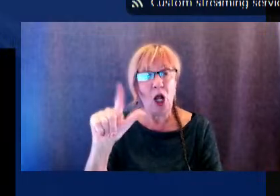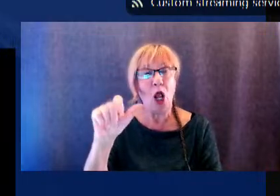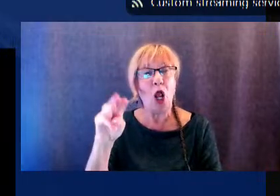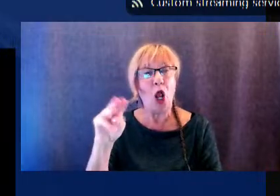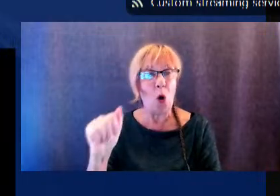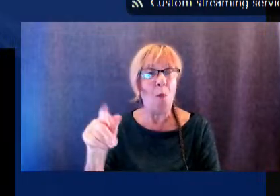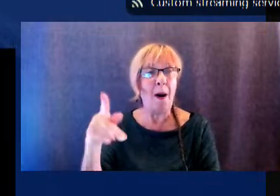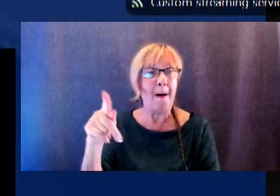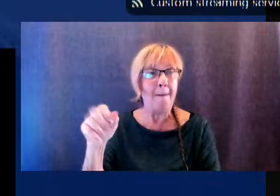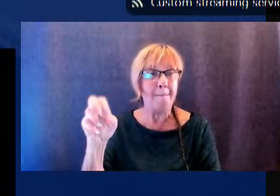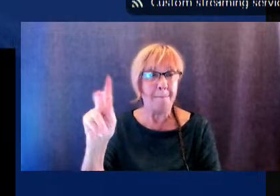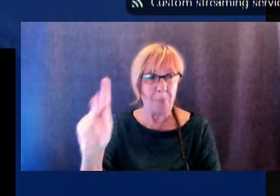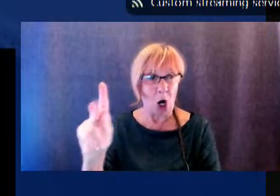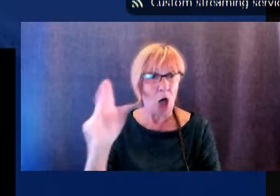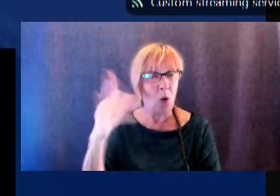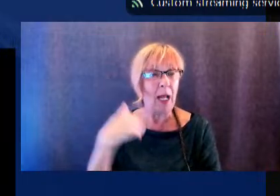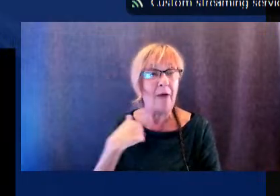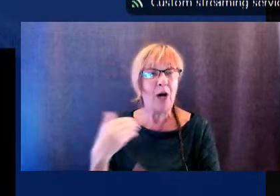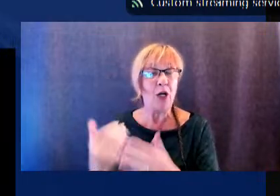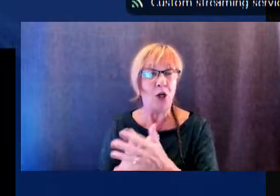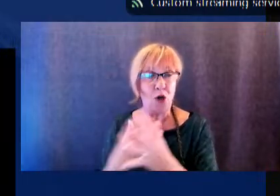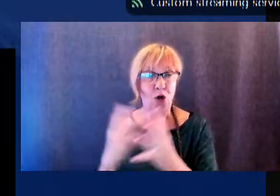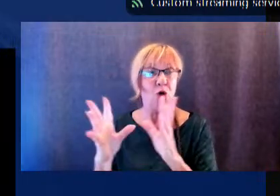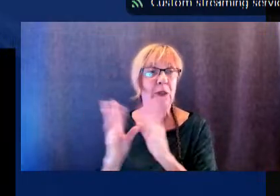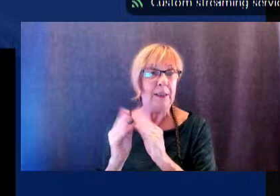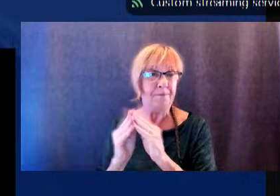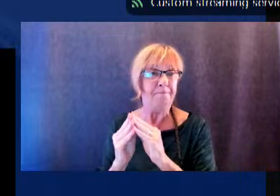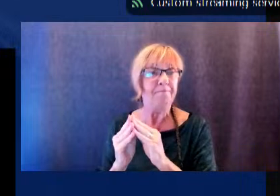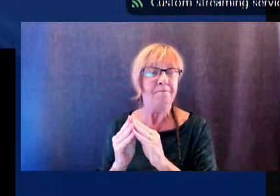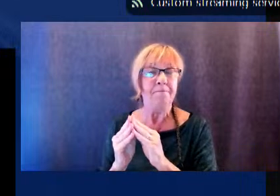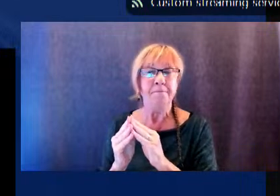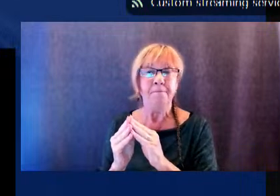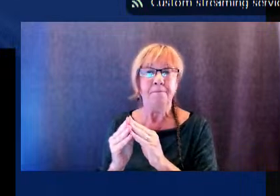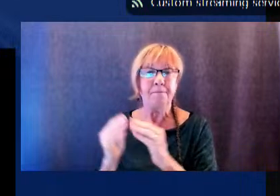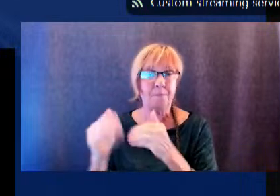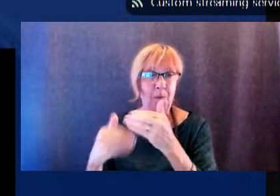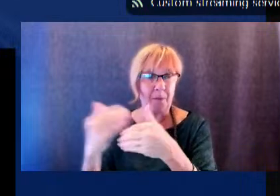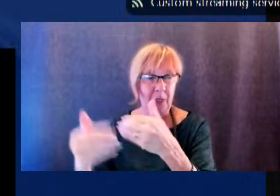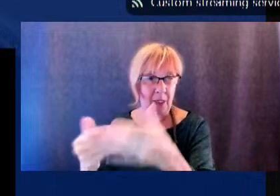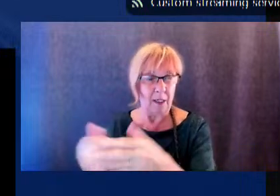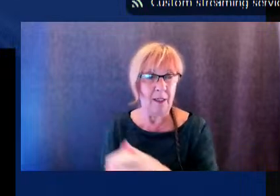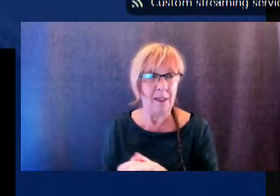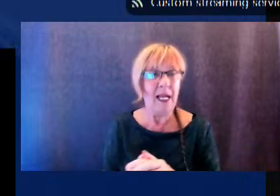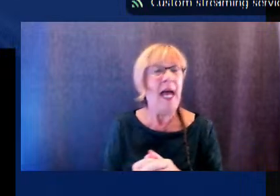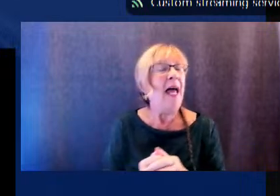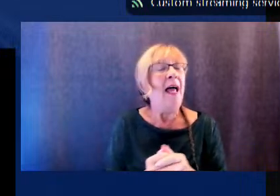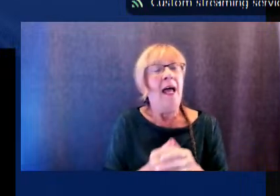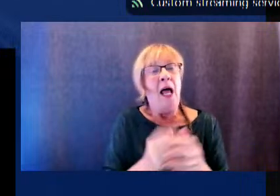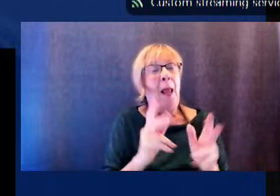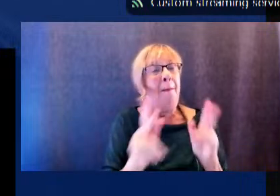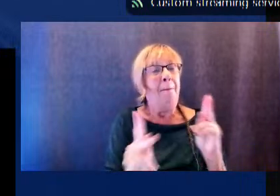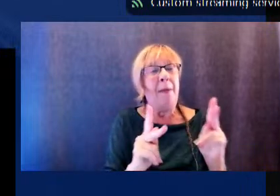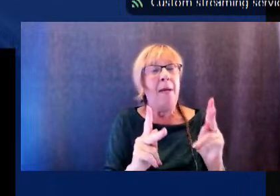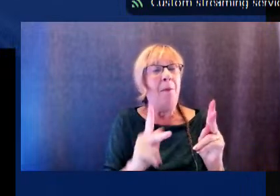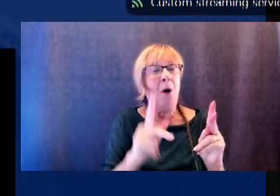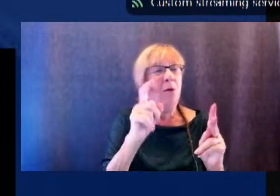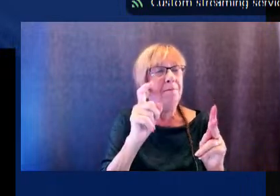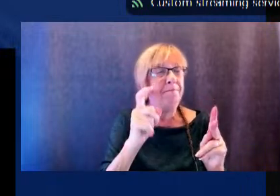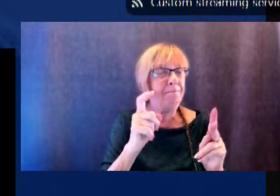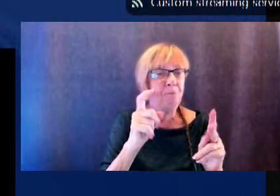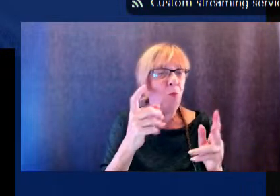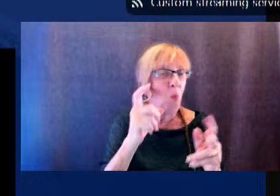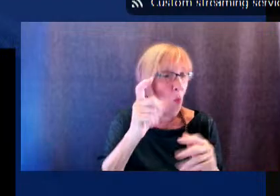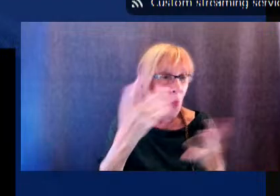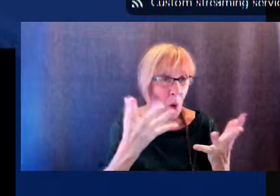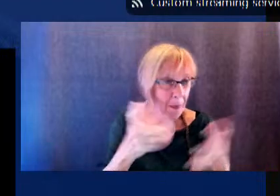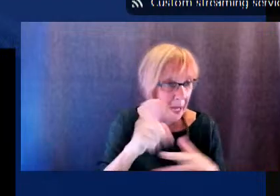to healing is not the same for everyone. And I do want to offer that we have clinics located near Altadena in Arcadia